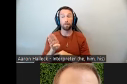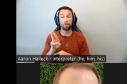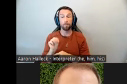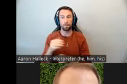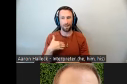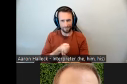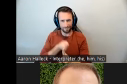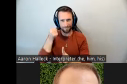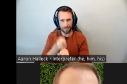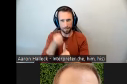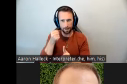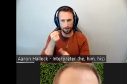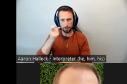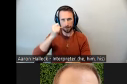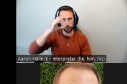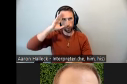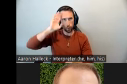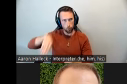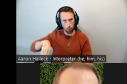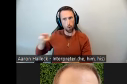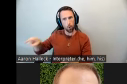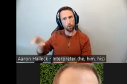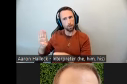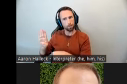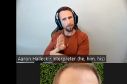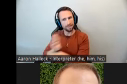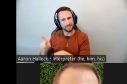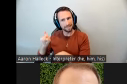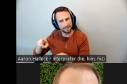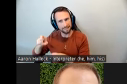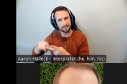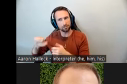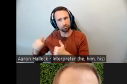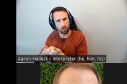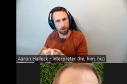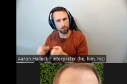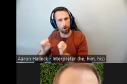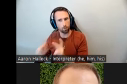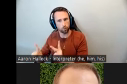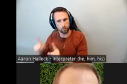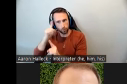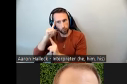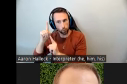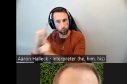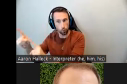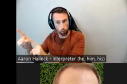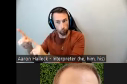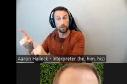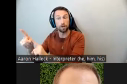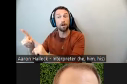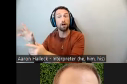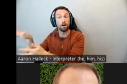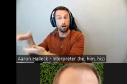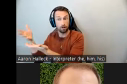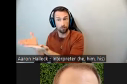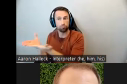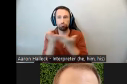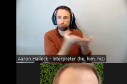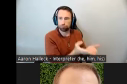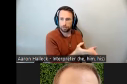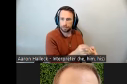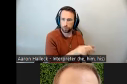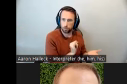understand business direction, business performance, needs, challenges, opportunities that they can bring back to IT. So IT strategy